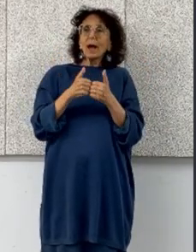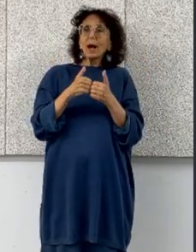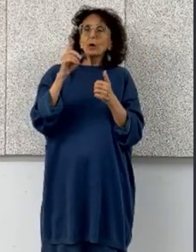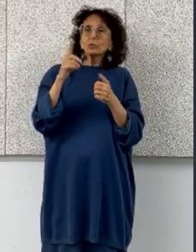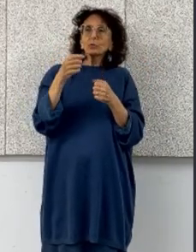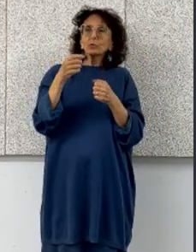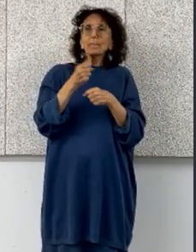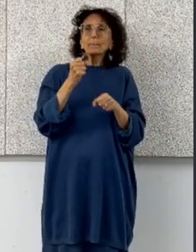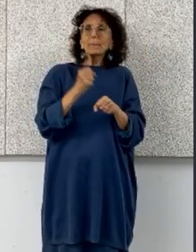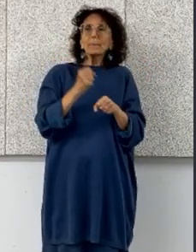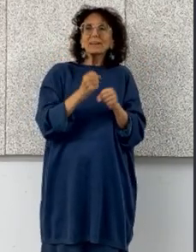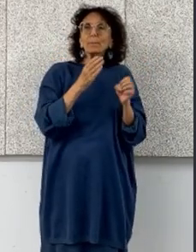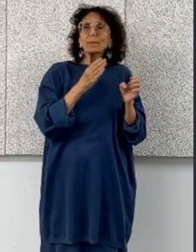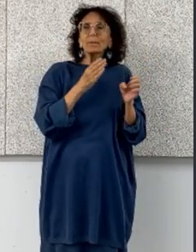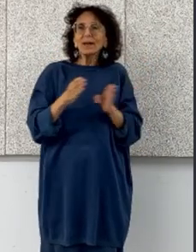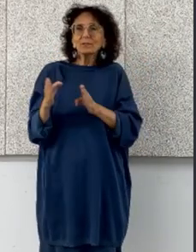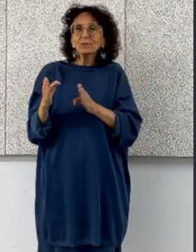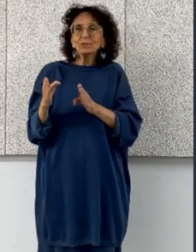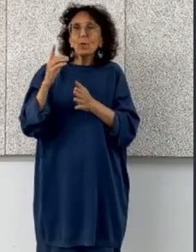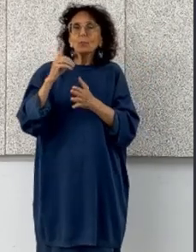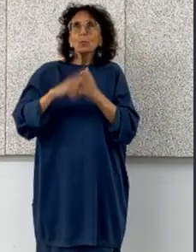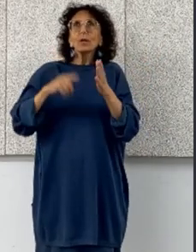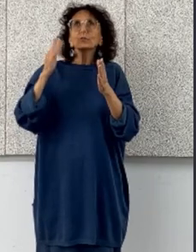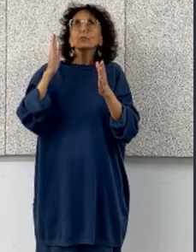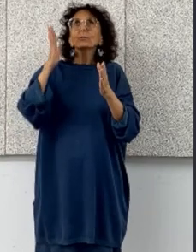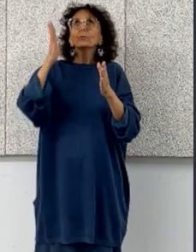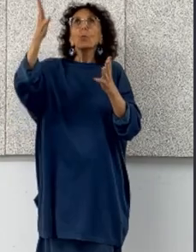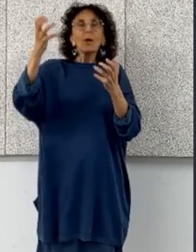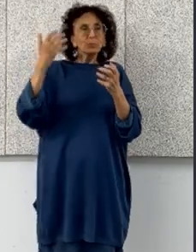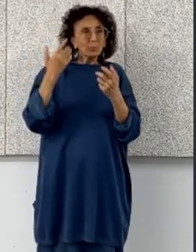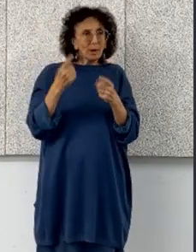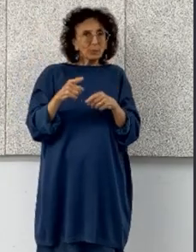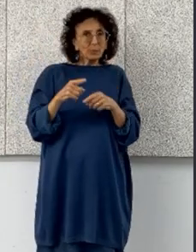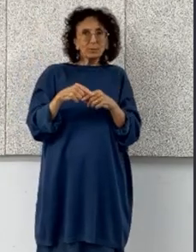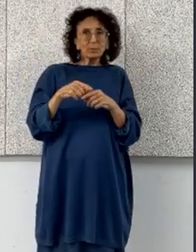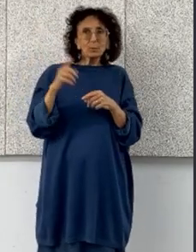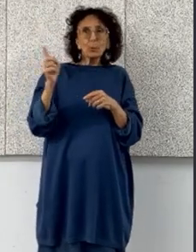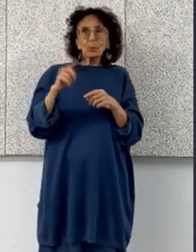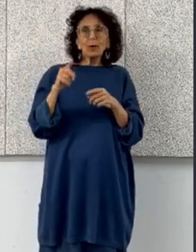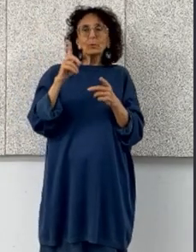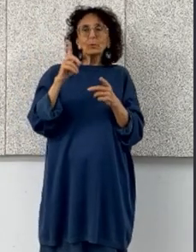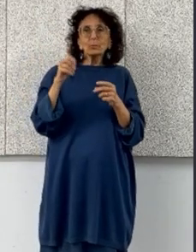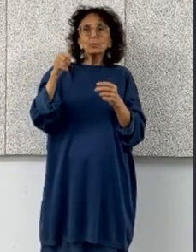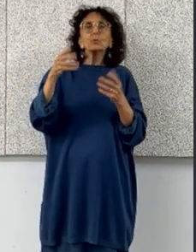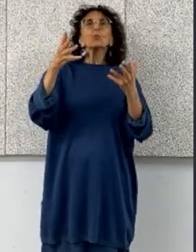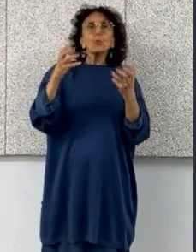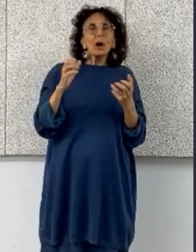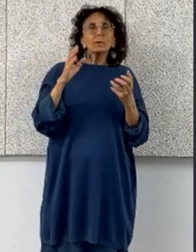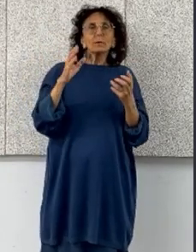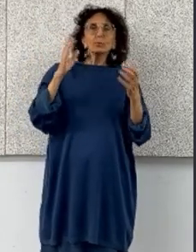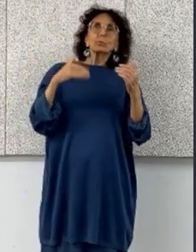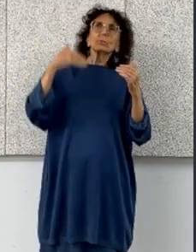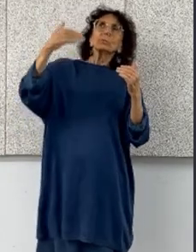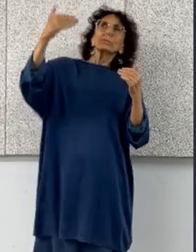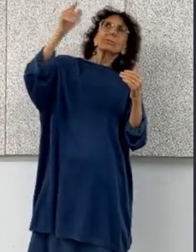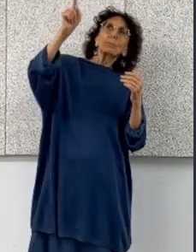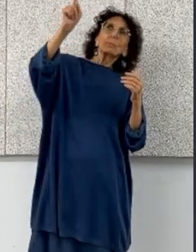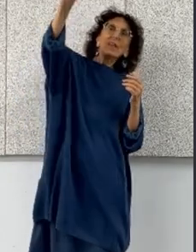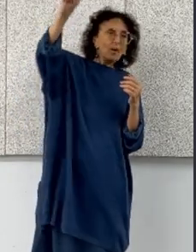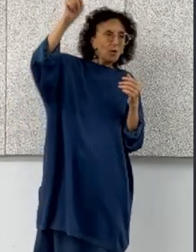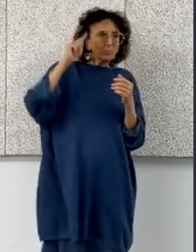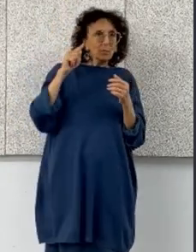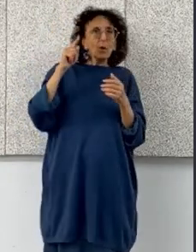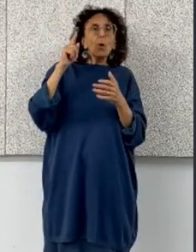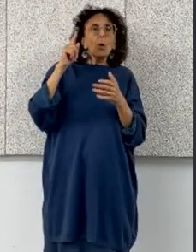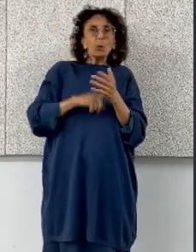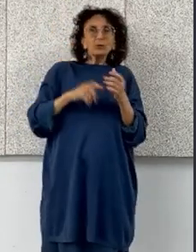for the place you want to be? So where do you actually want to be? And what are the steps that you need to take to